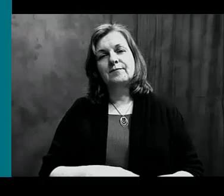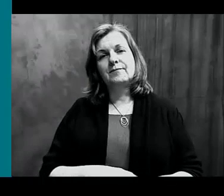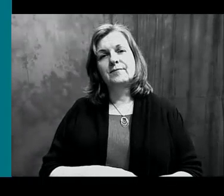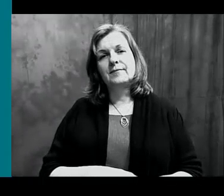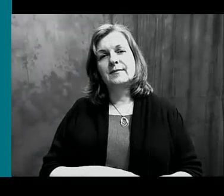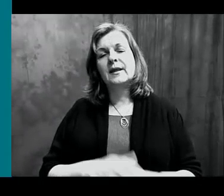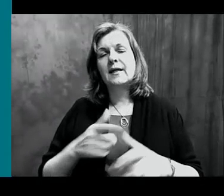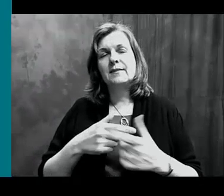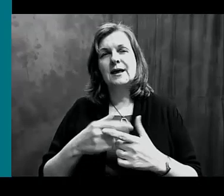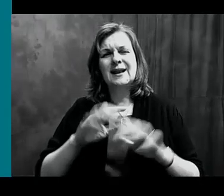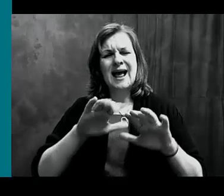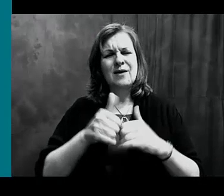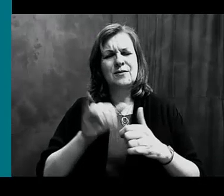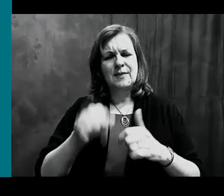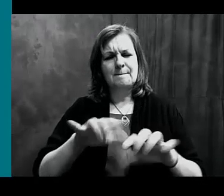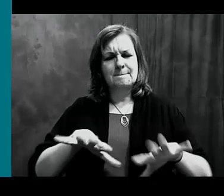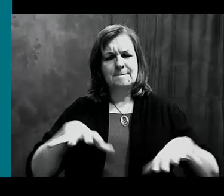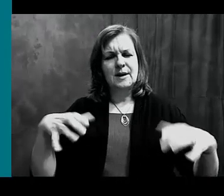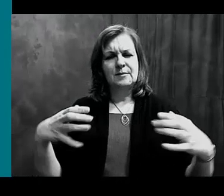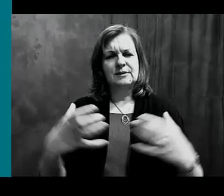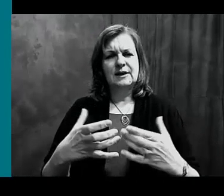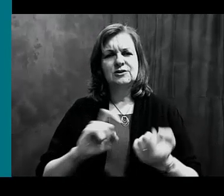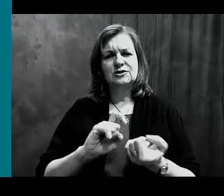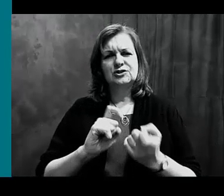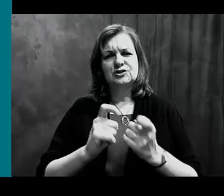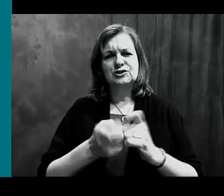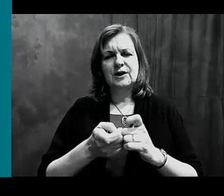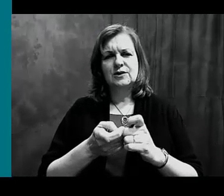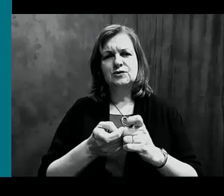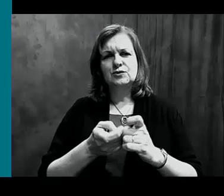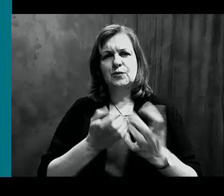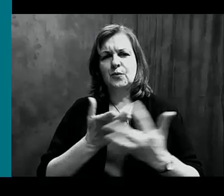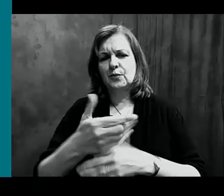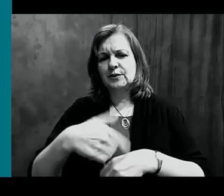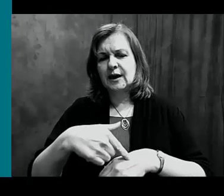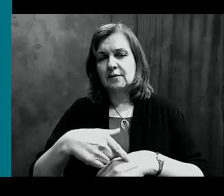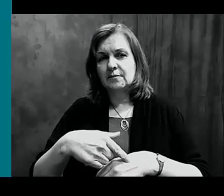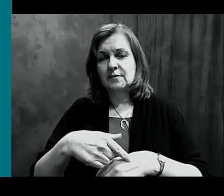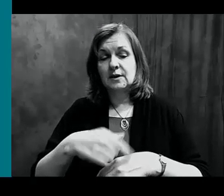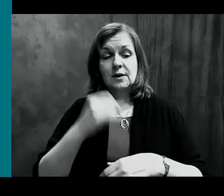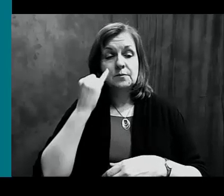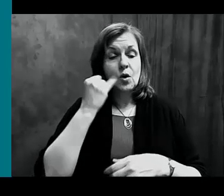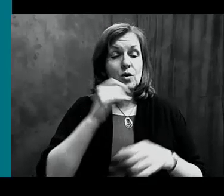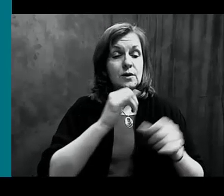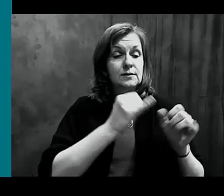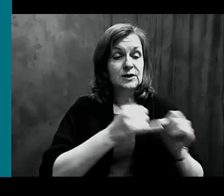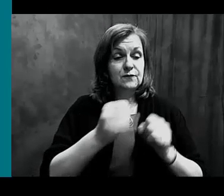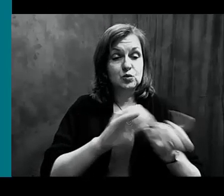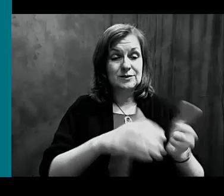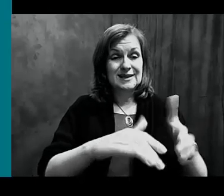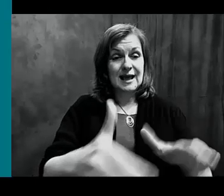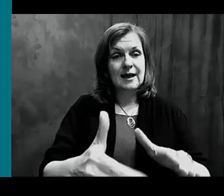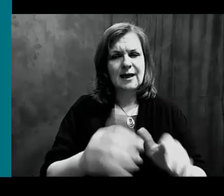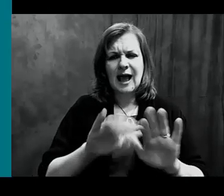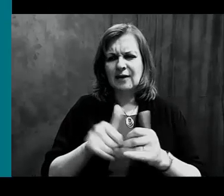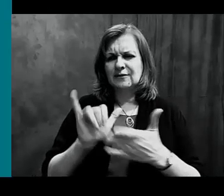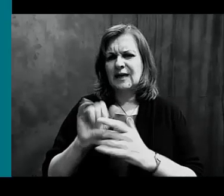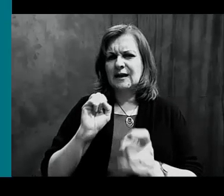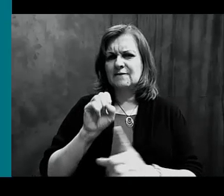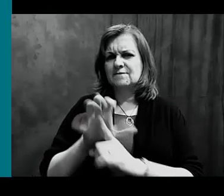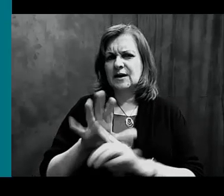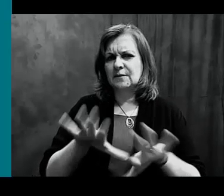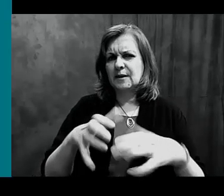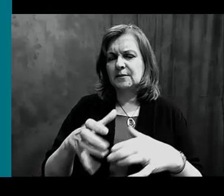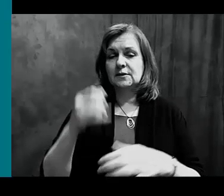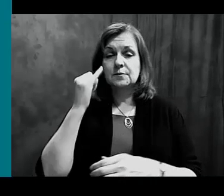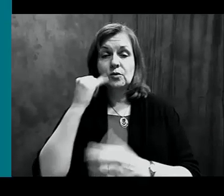is, how is that population changing over time? If organisms are dying, how does that affect it? If new